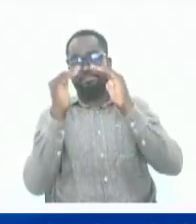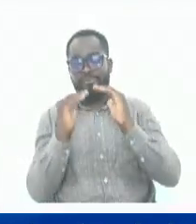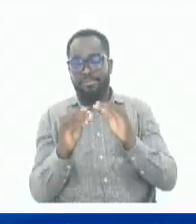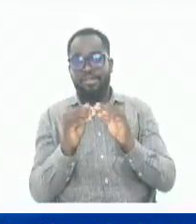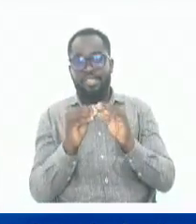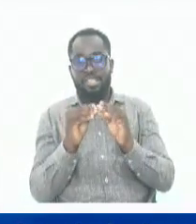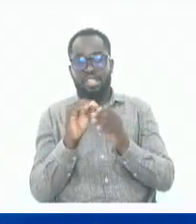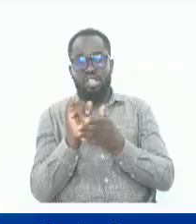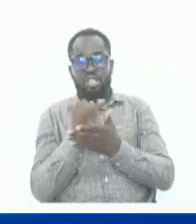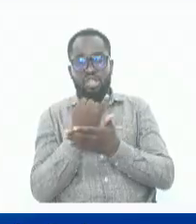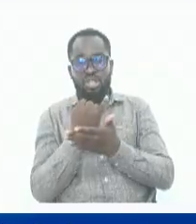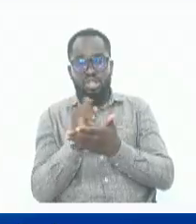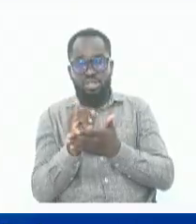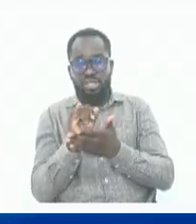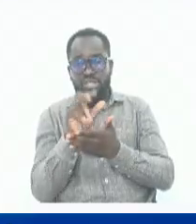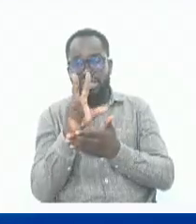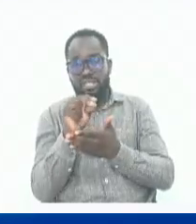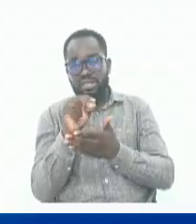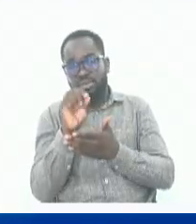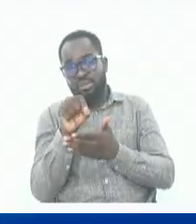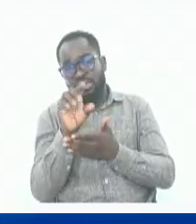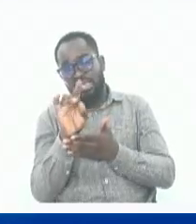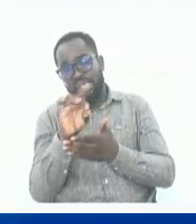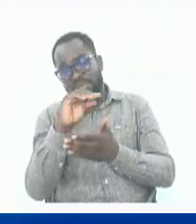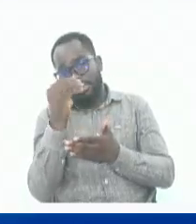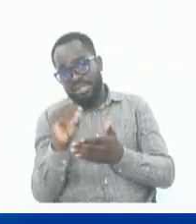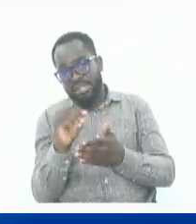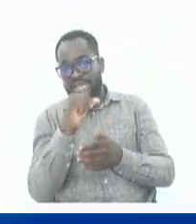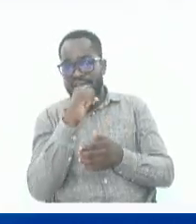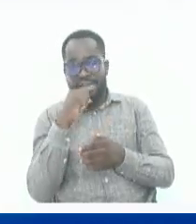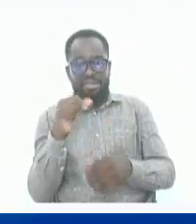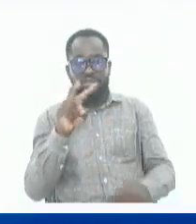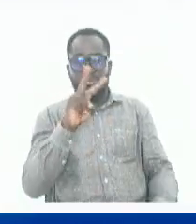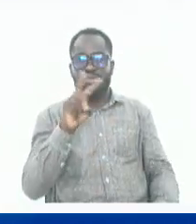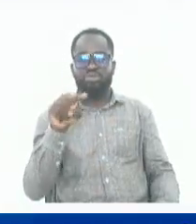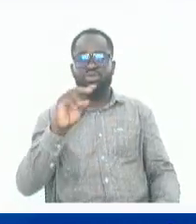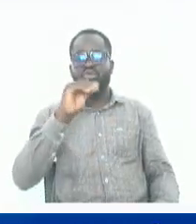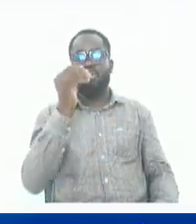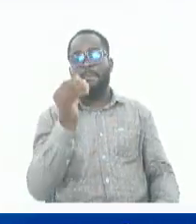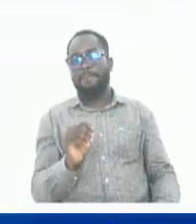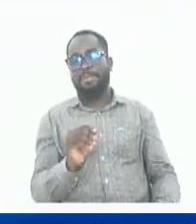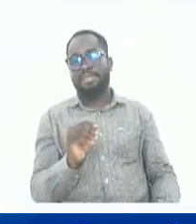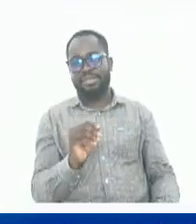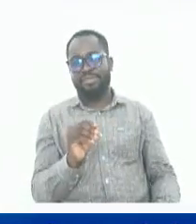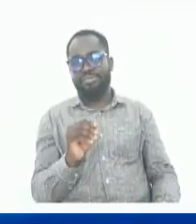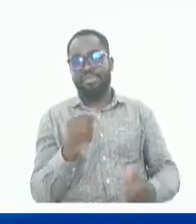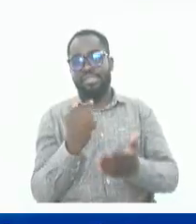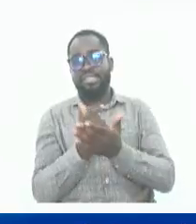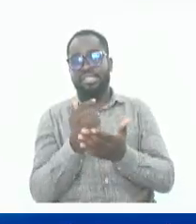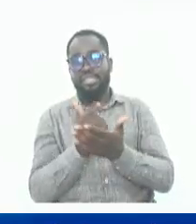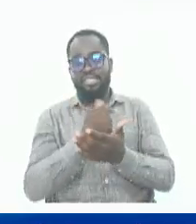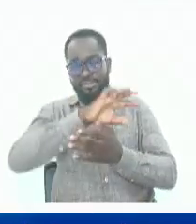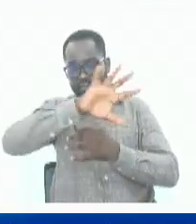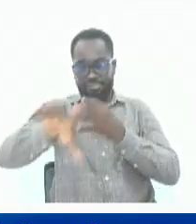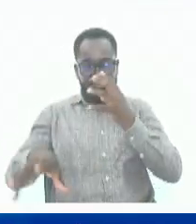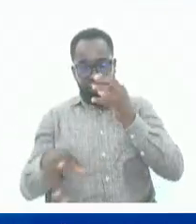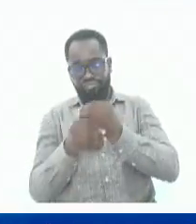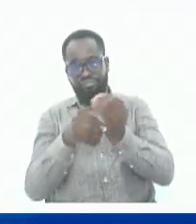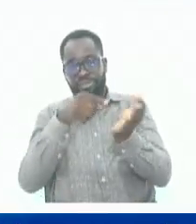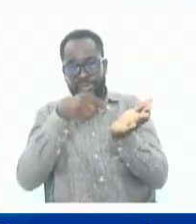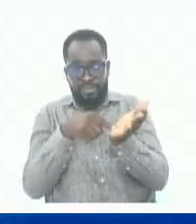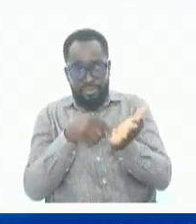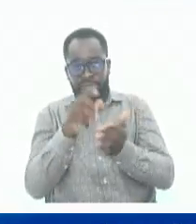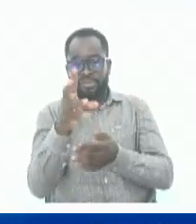at 30.8% and agriculture at 22%. Ghana's total public debt stood at